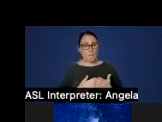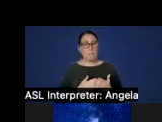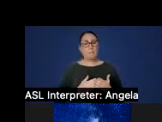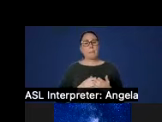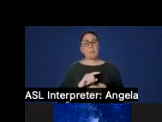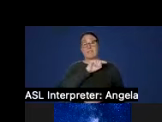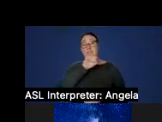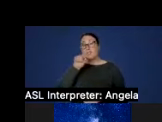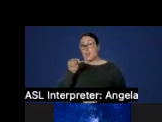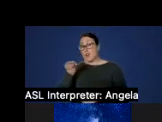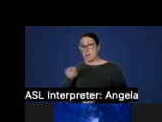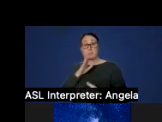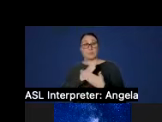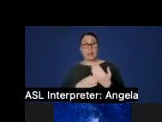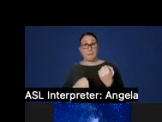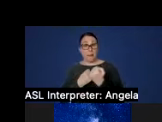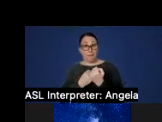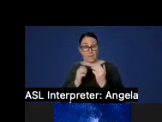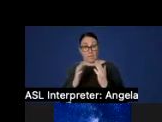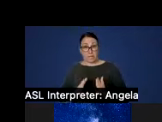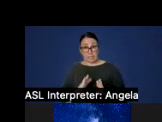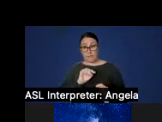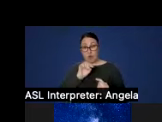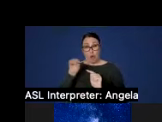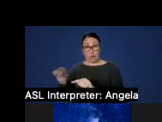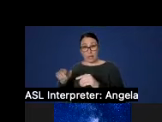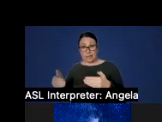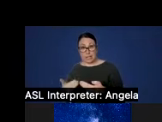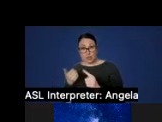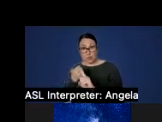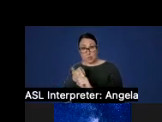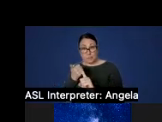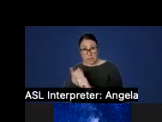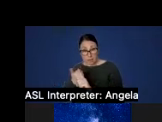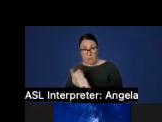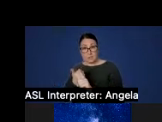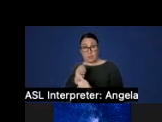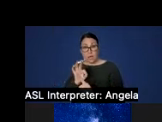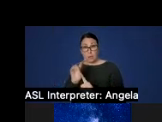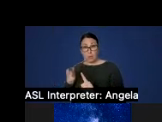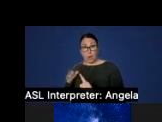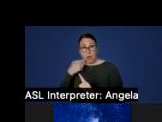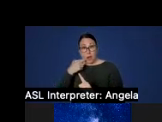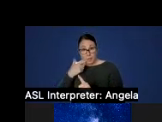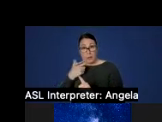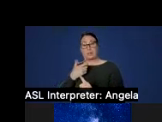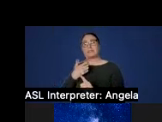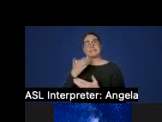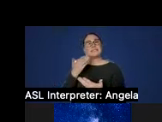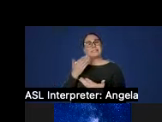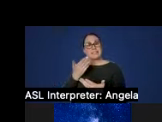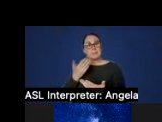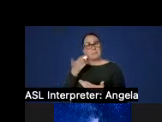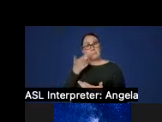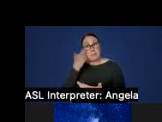some advocates that have gone in and introduced themselves so that they know, because this is also a time where they can reach out to, if they know it's a sexual